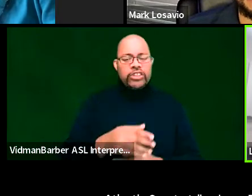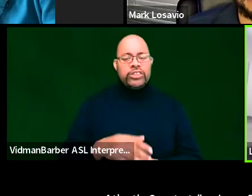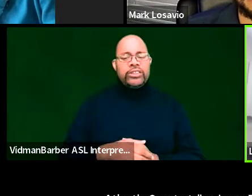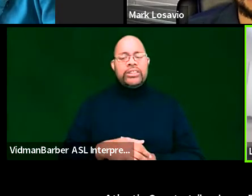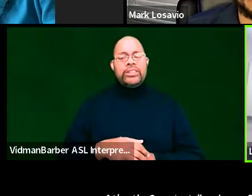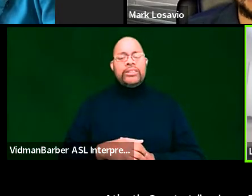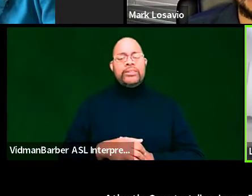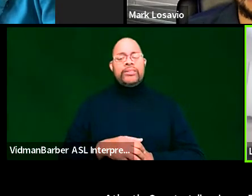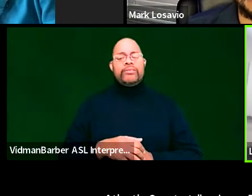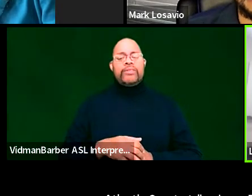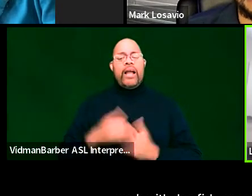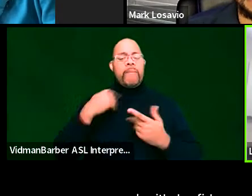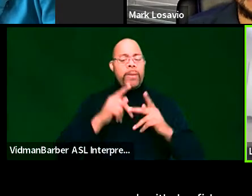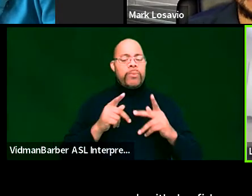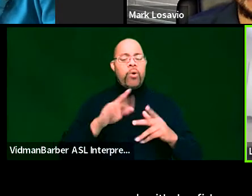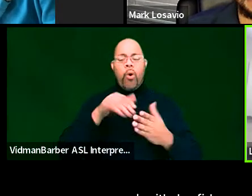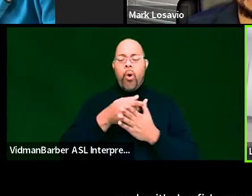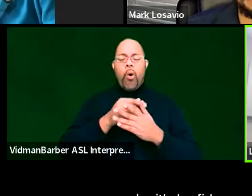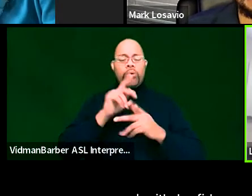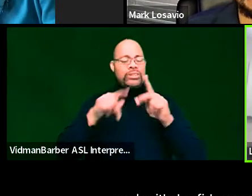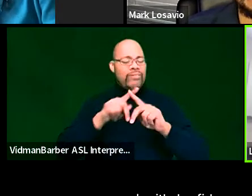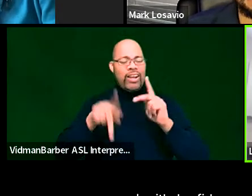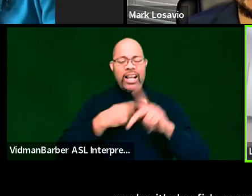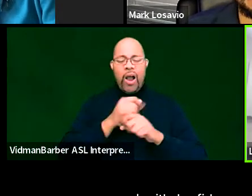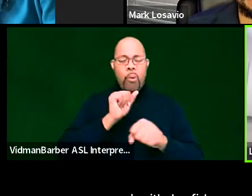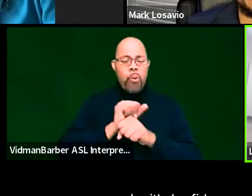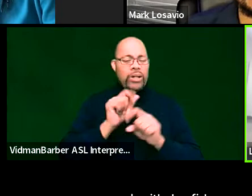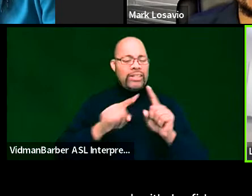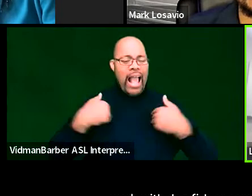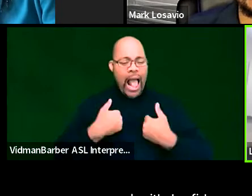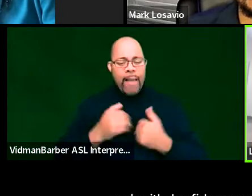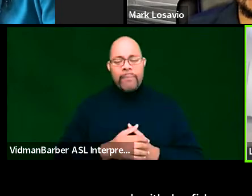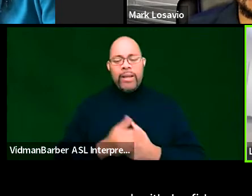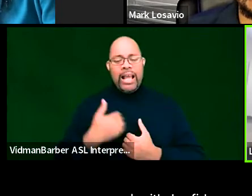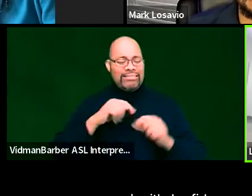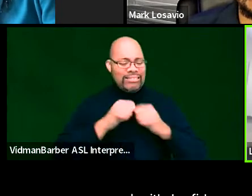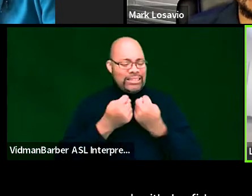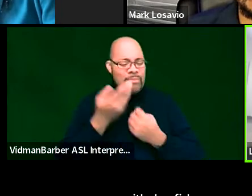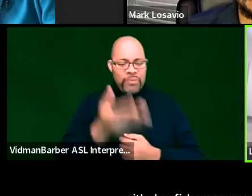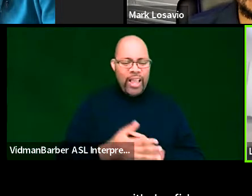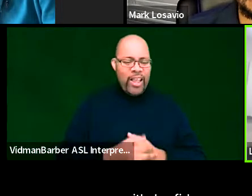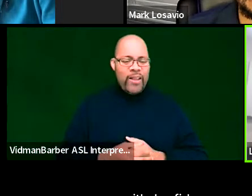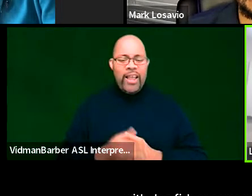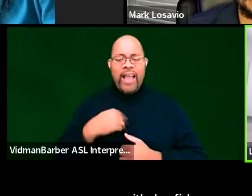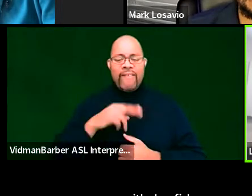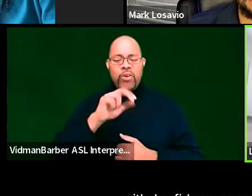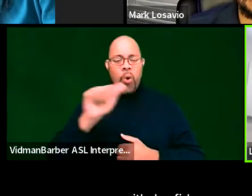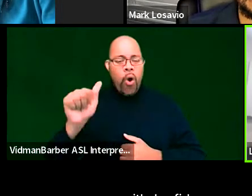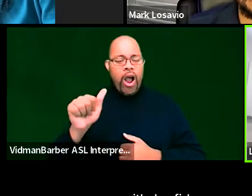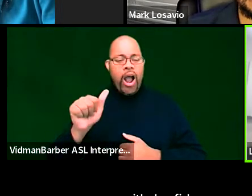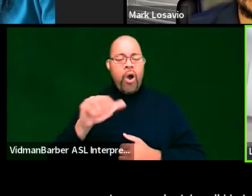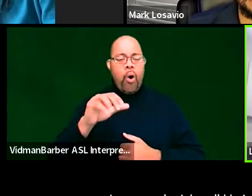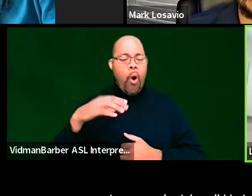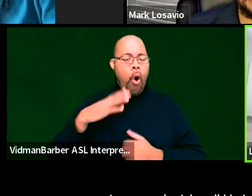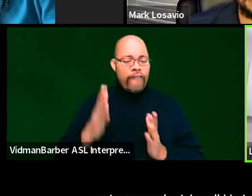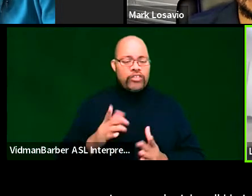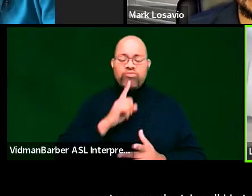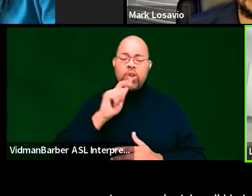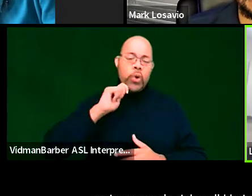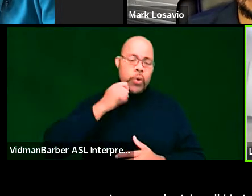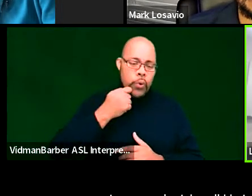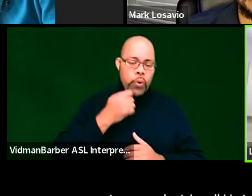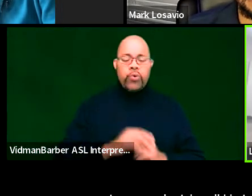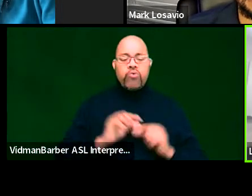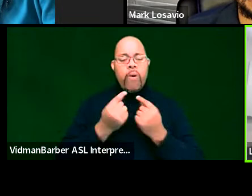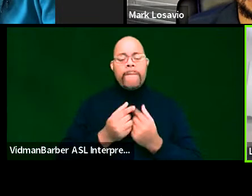dogfish earlier. We had people doing all kinds of work on various species. We had our team there. We had our NOAA Corps officers. It was a real cool